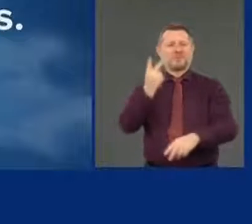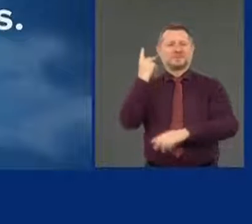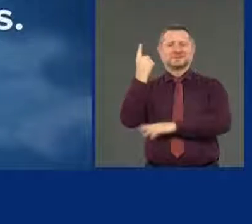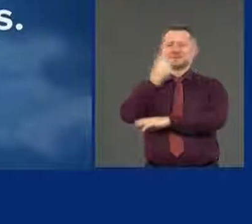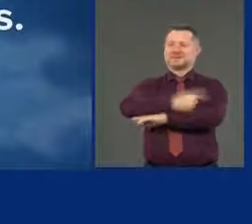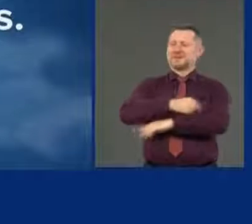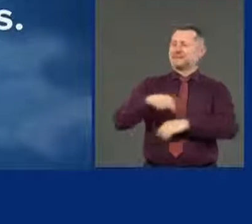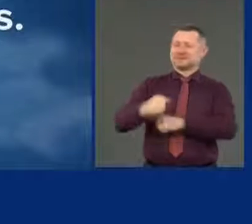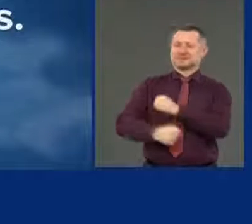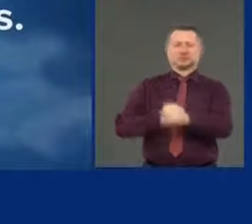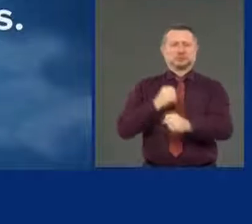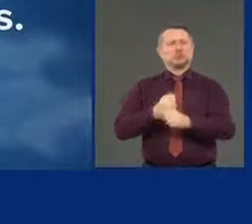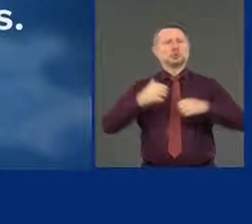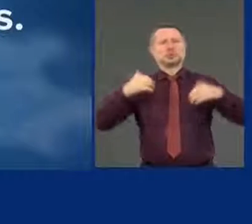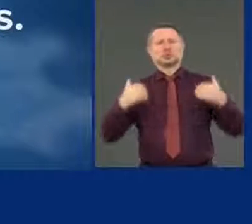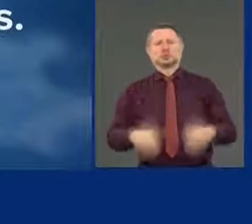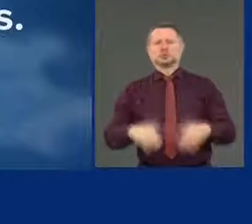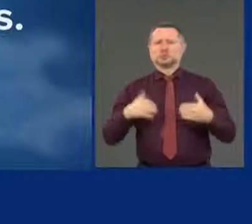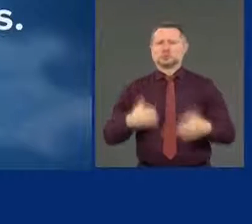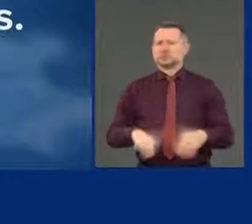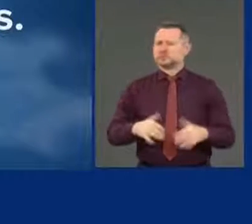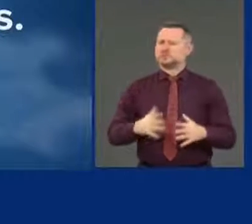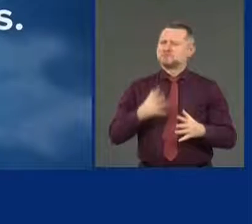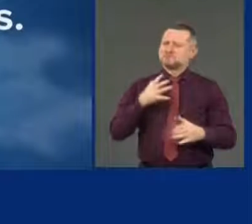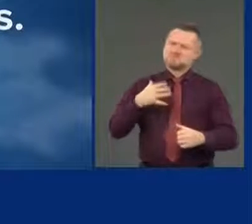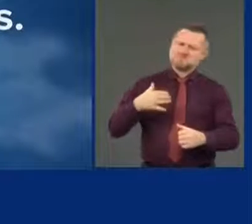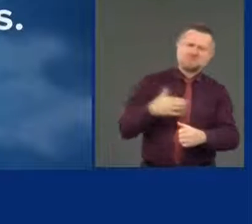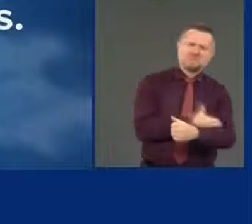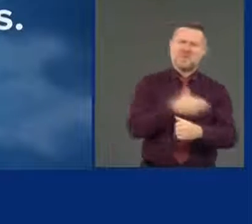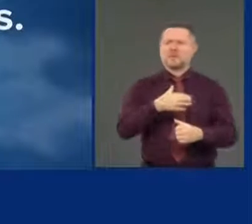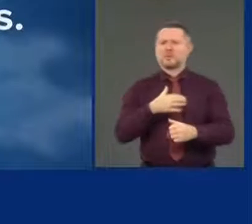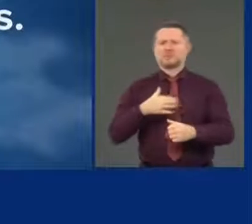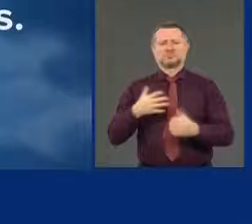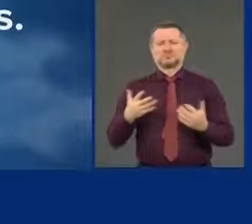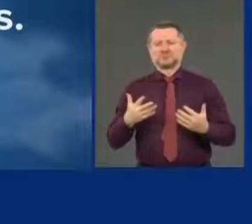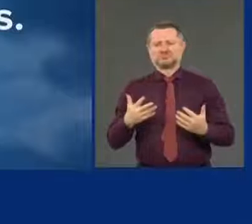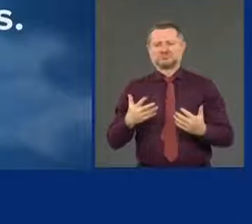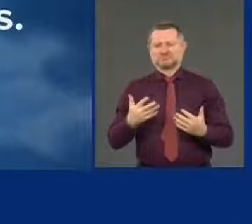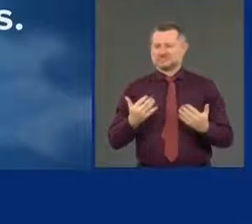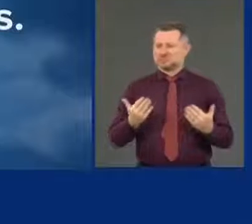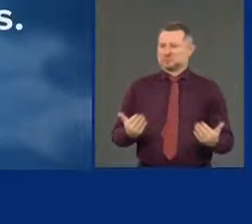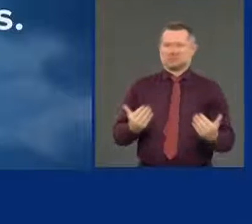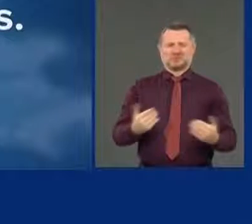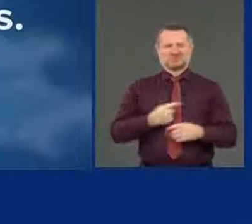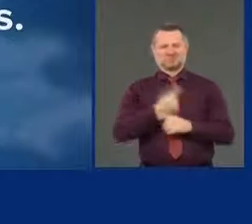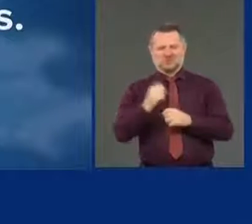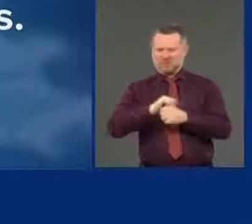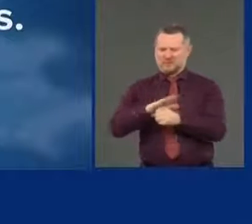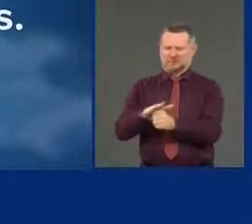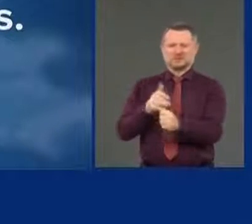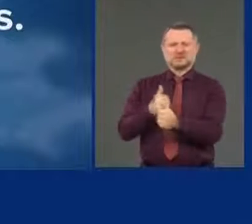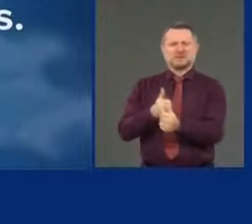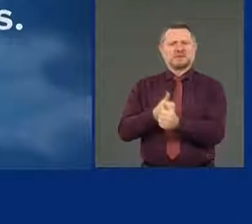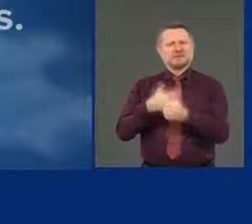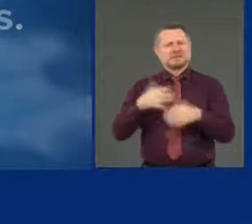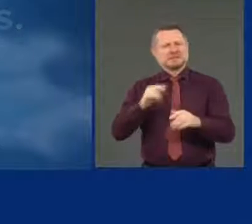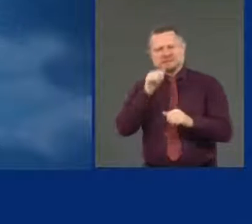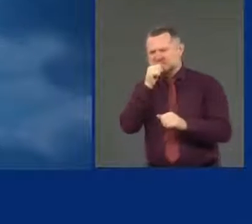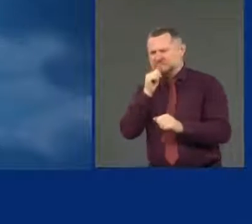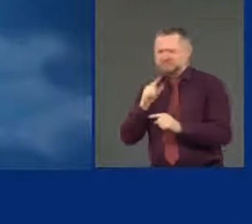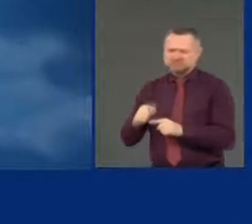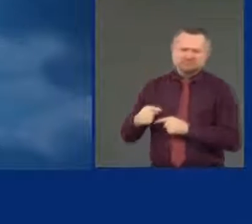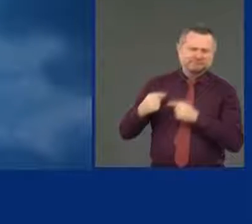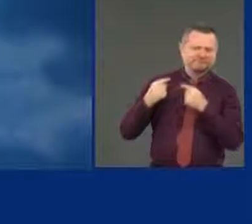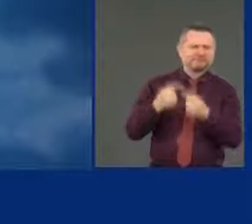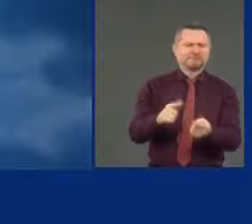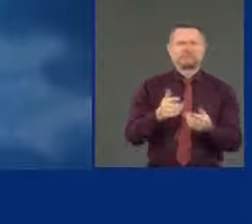it's especially poignant and powerful when this country is going through what it's going through. And we know something